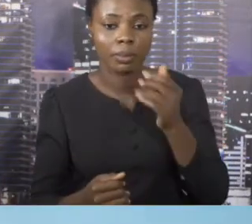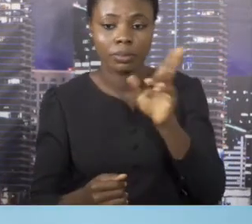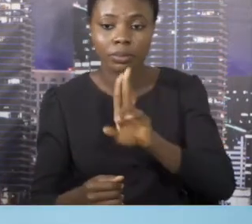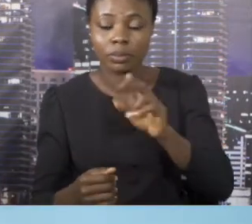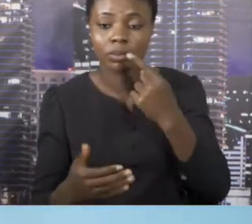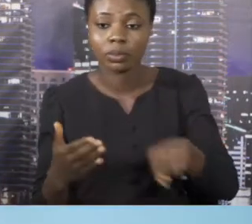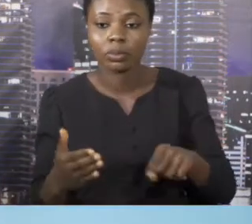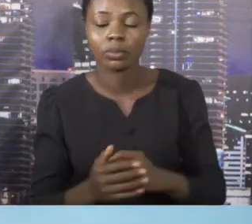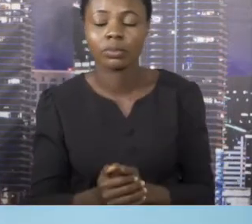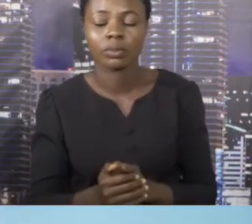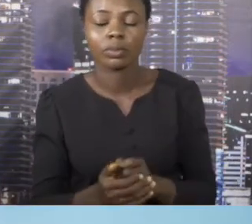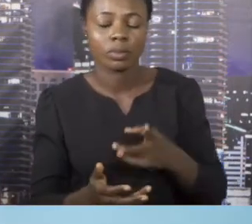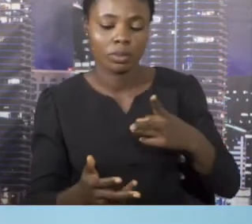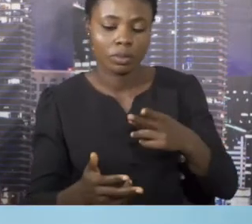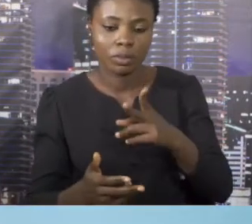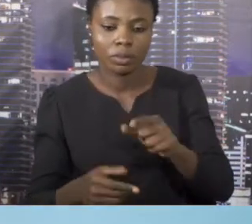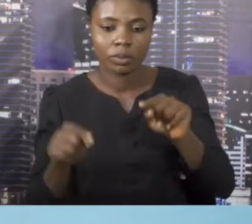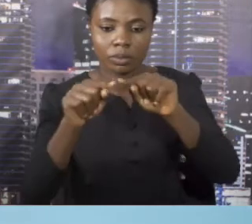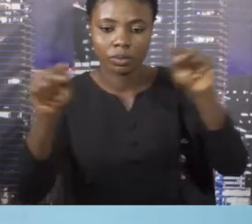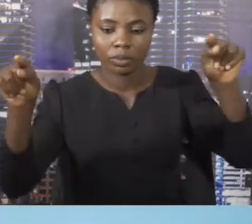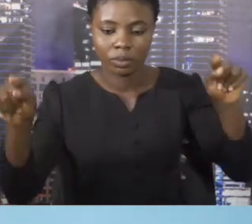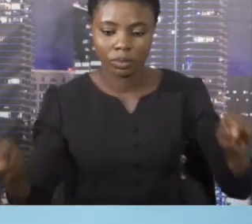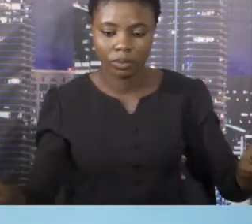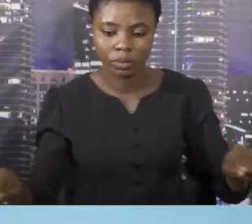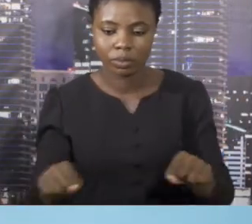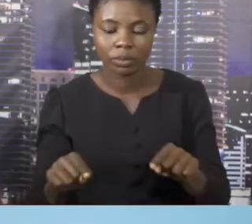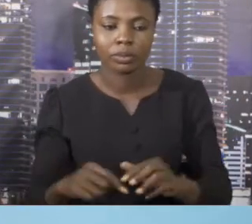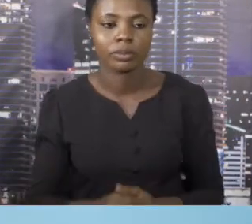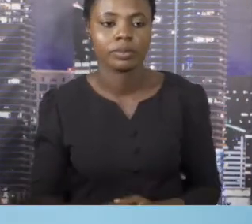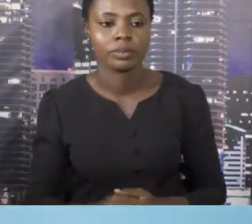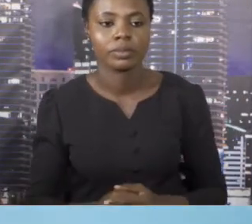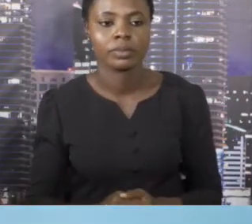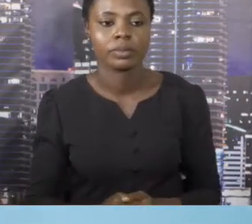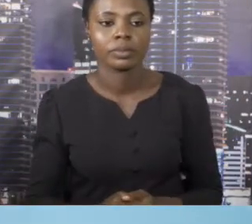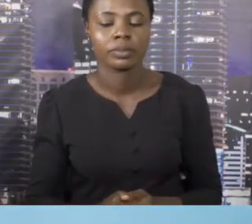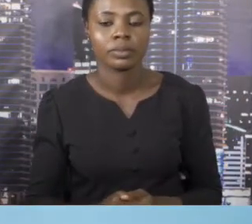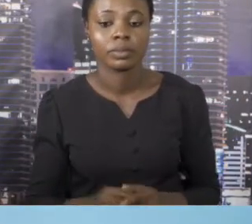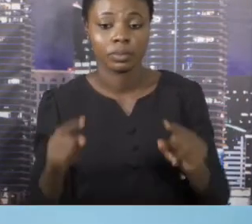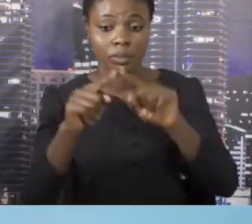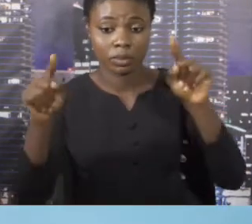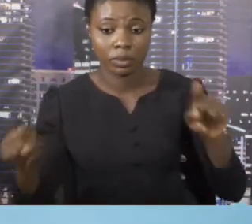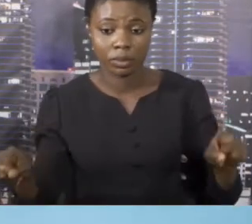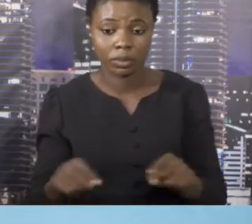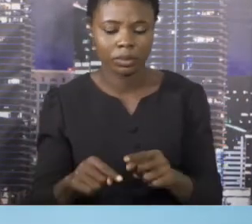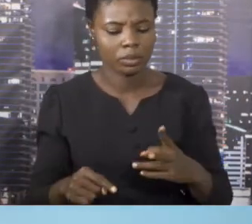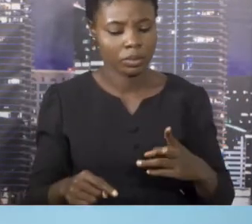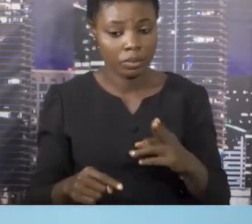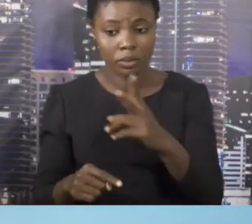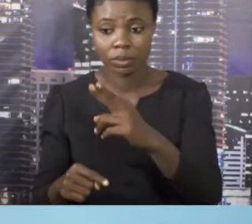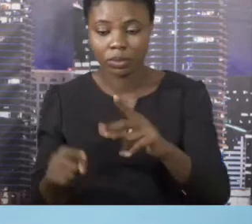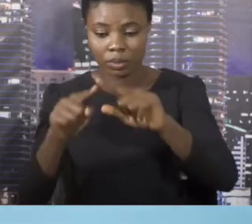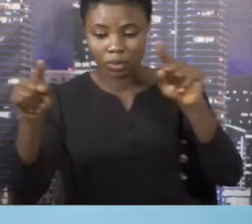a paper in square, like a little tile, and then when you cut it out in square, you